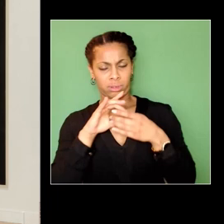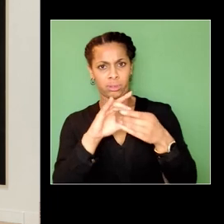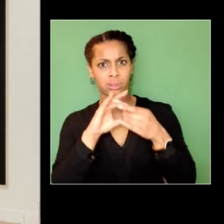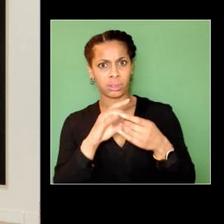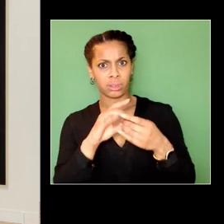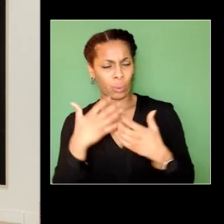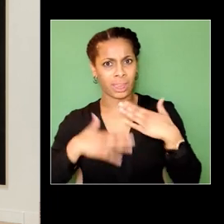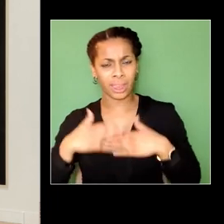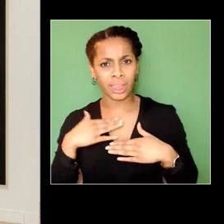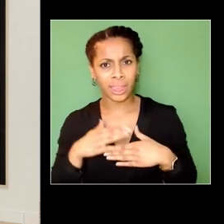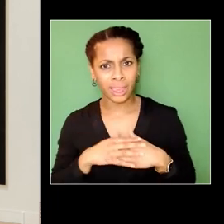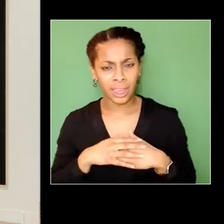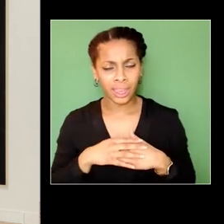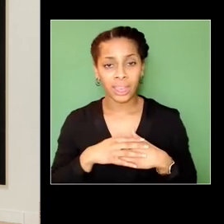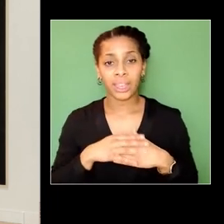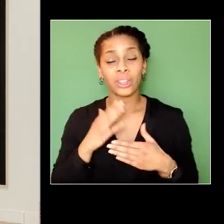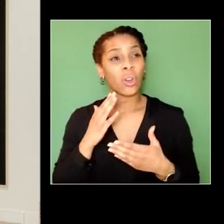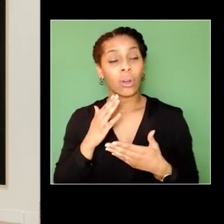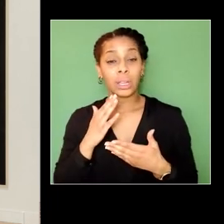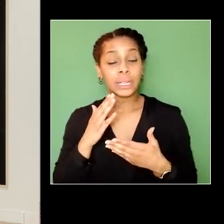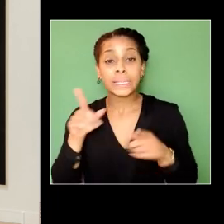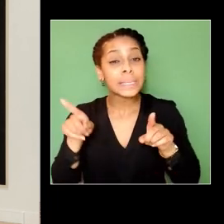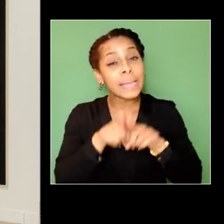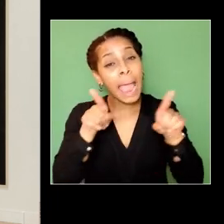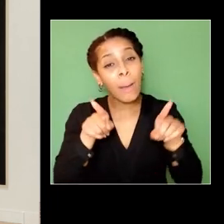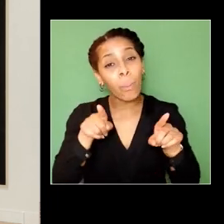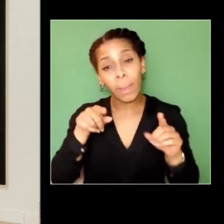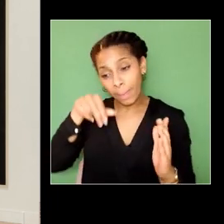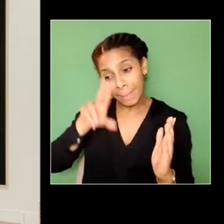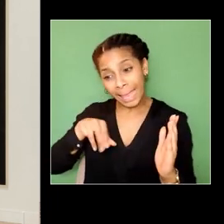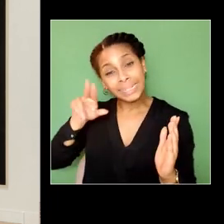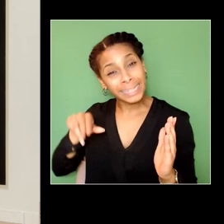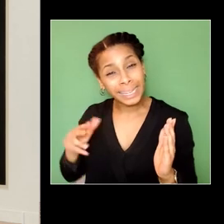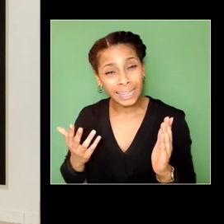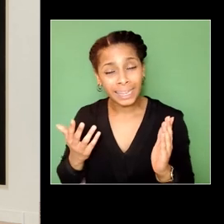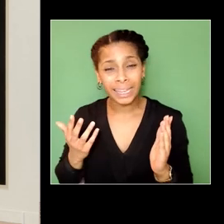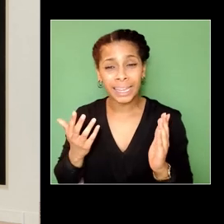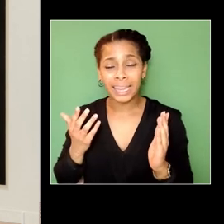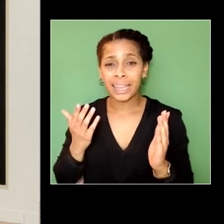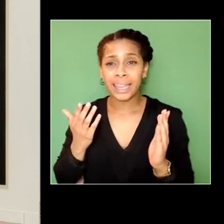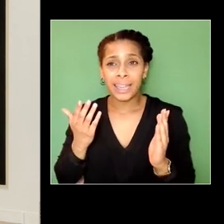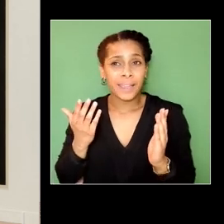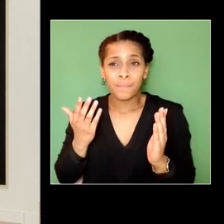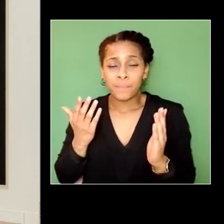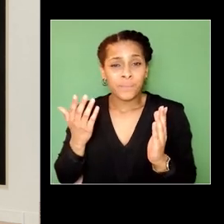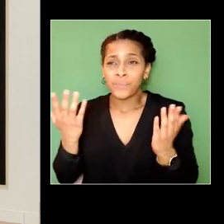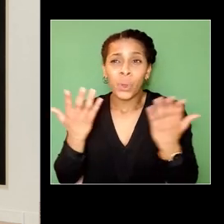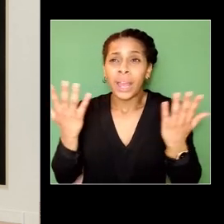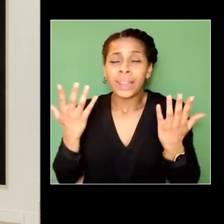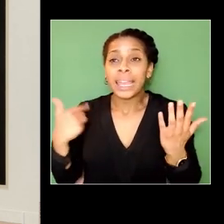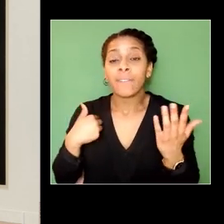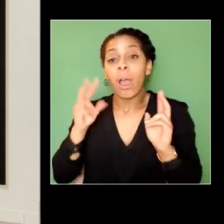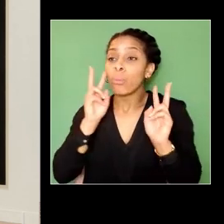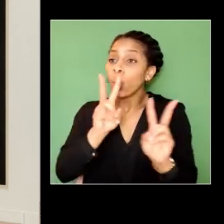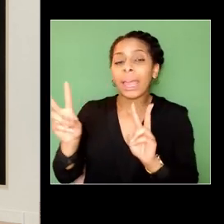because as I'm painting and I'm thinking, you know, that the, or as I look at things, or as I look at people,